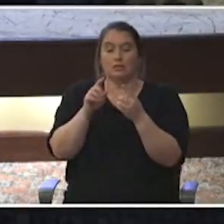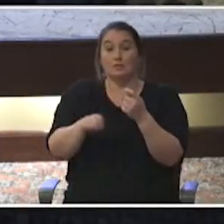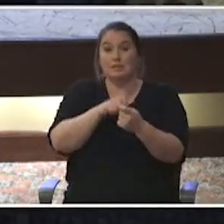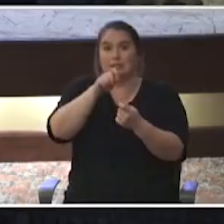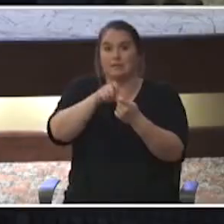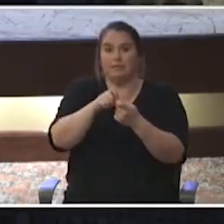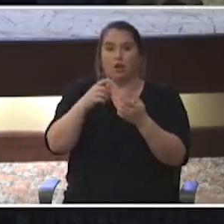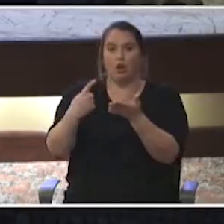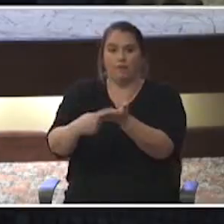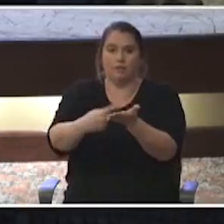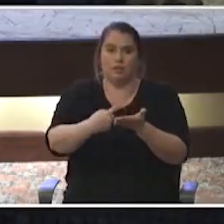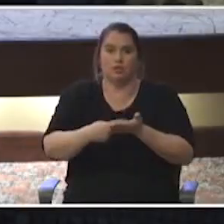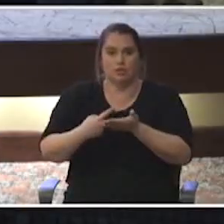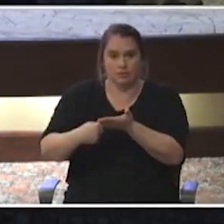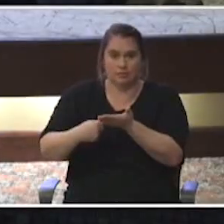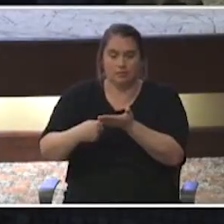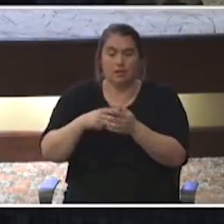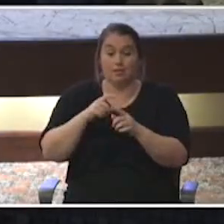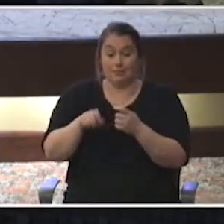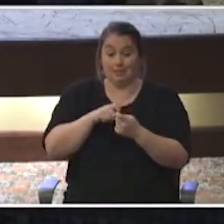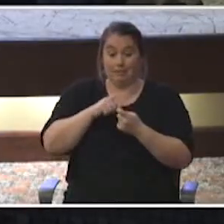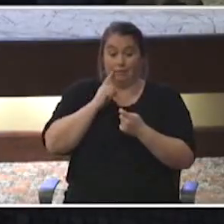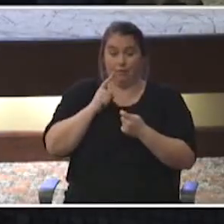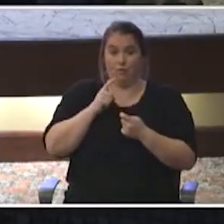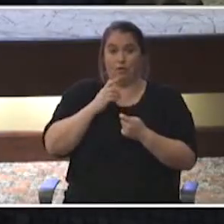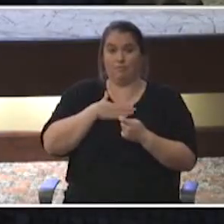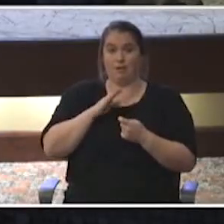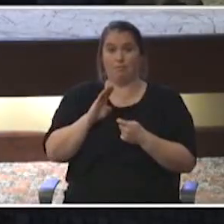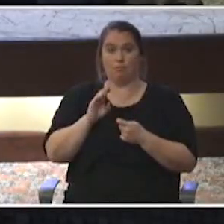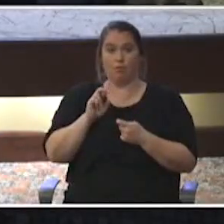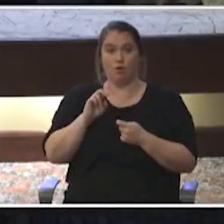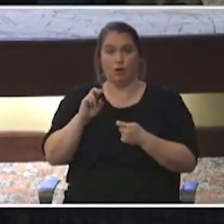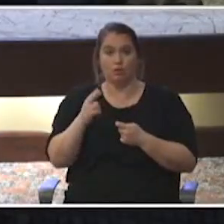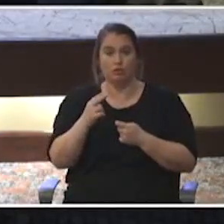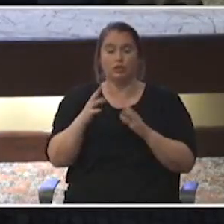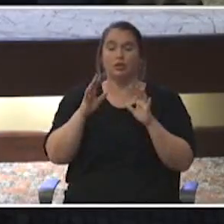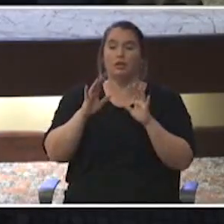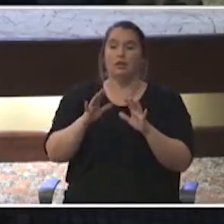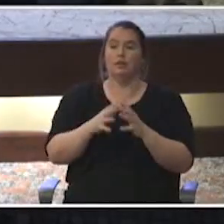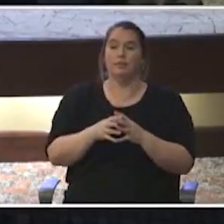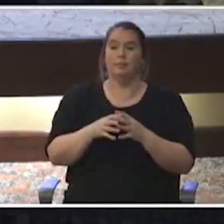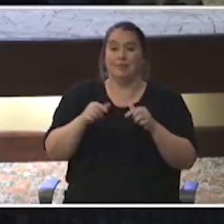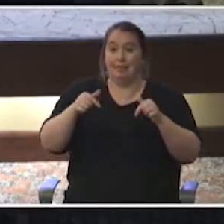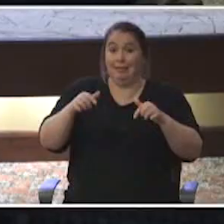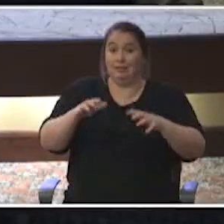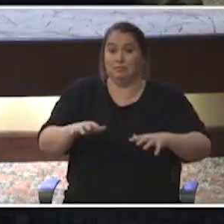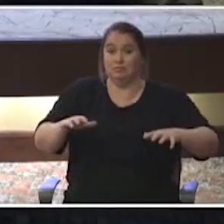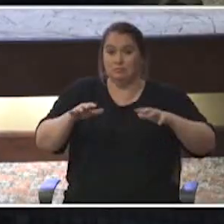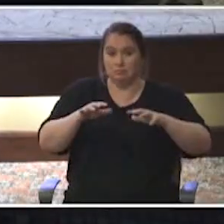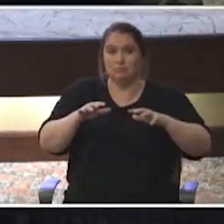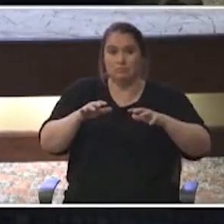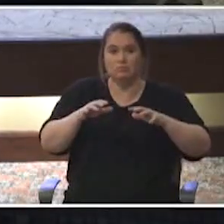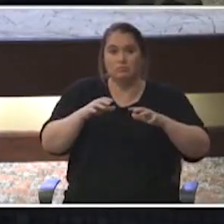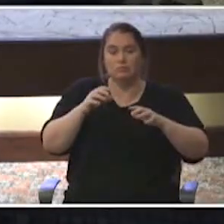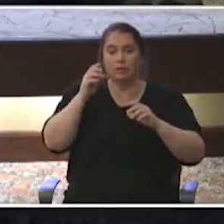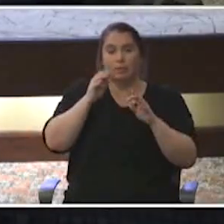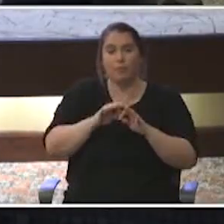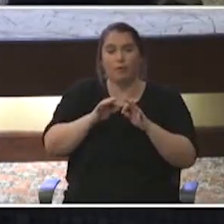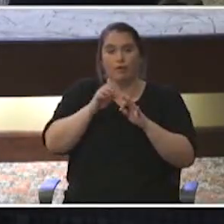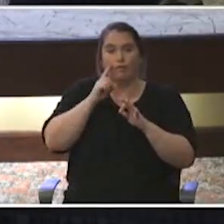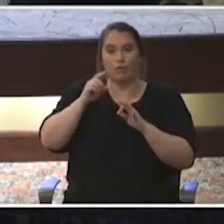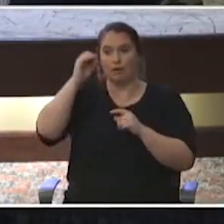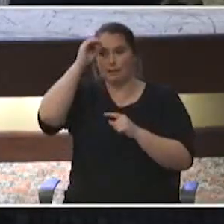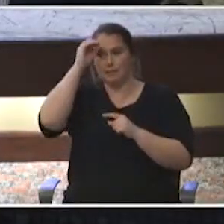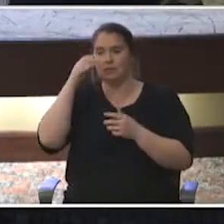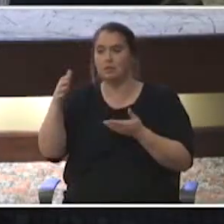Barron's Branch. And while these public spaces are critical and highly walkable spaces and